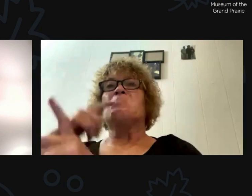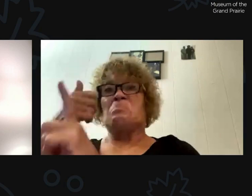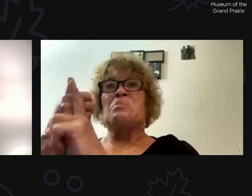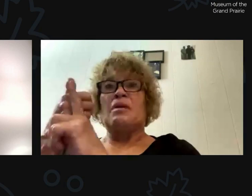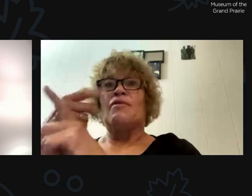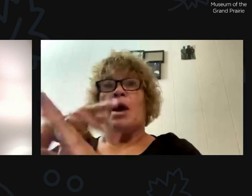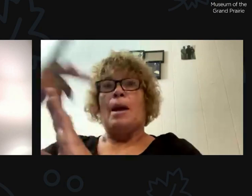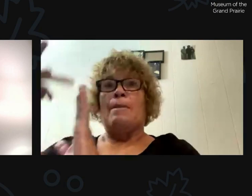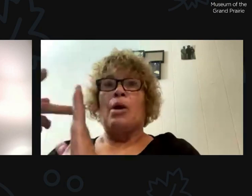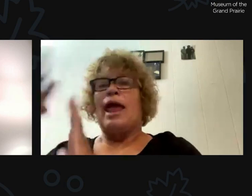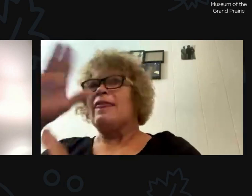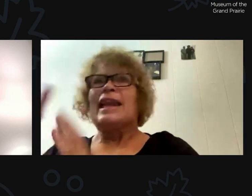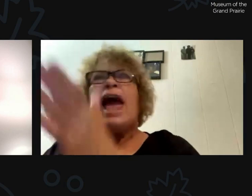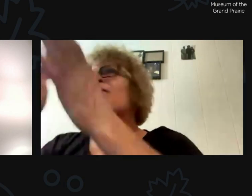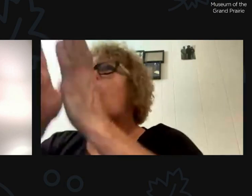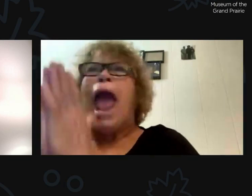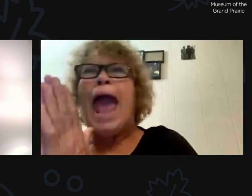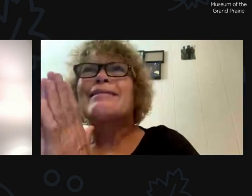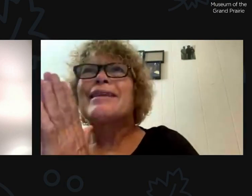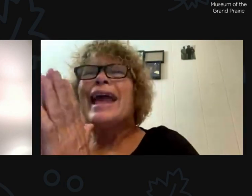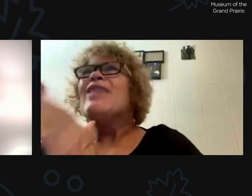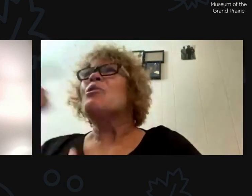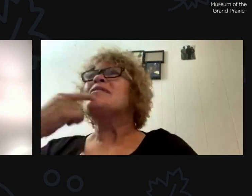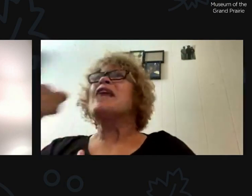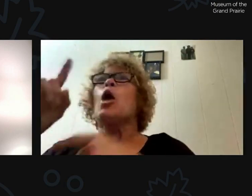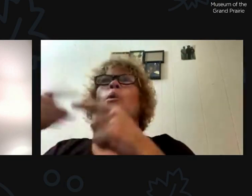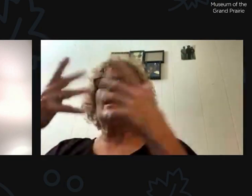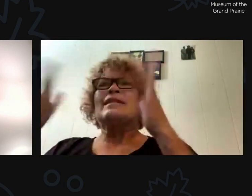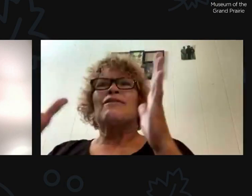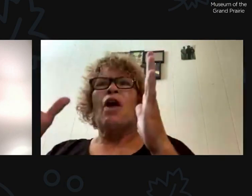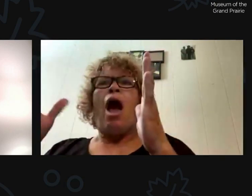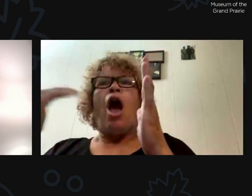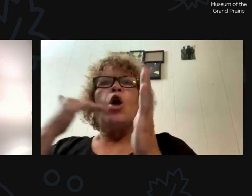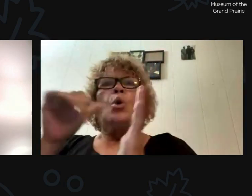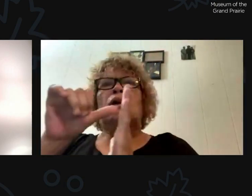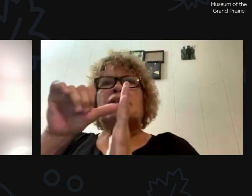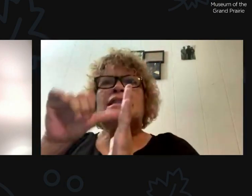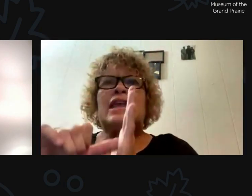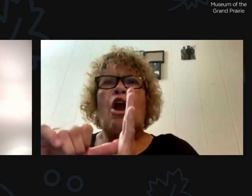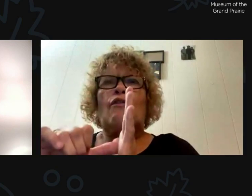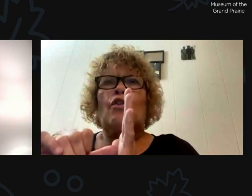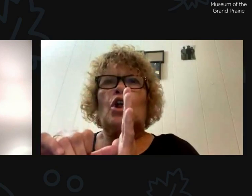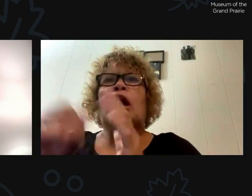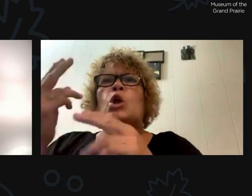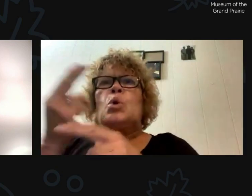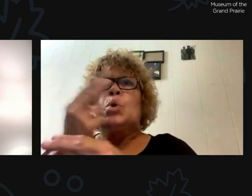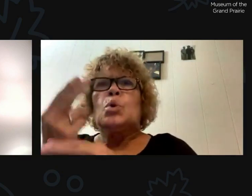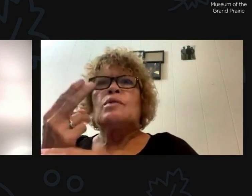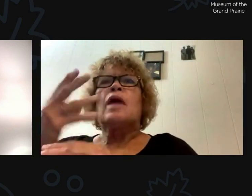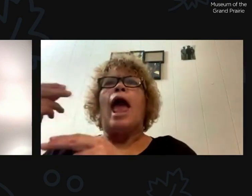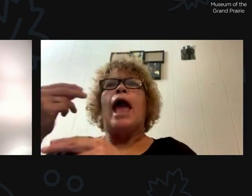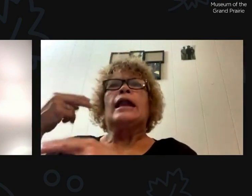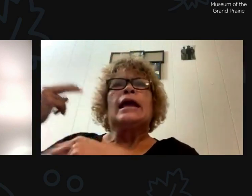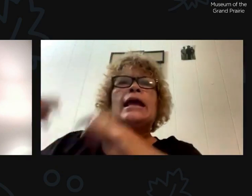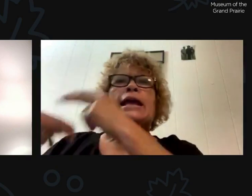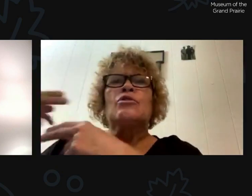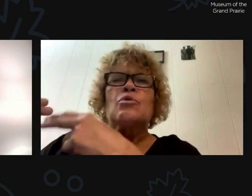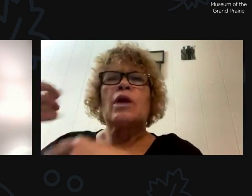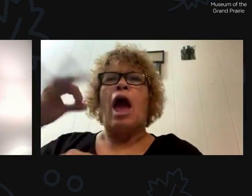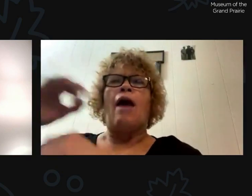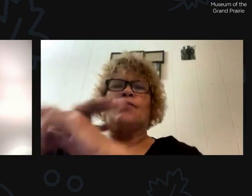They never ask, they just tell you after it's done. Sterilization abuses and histories of